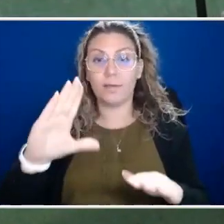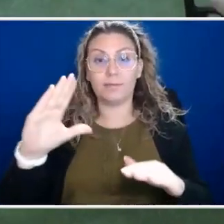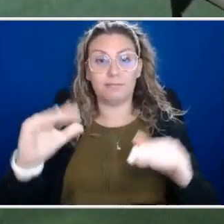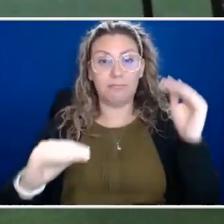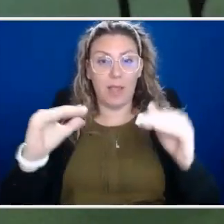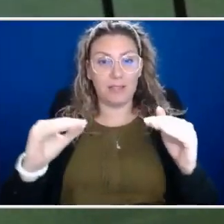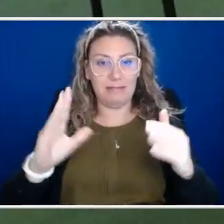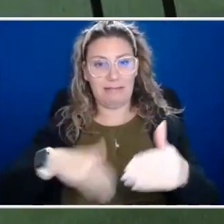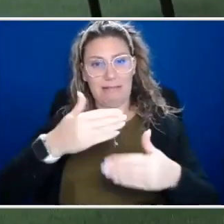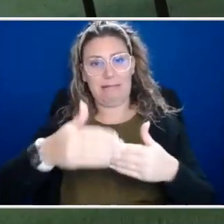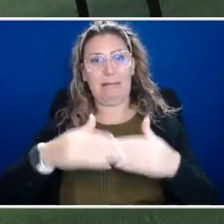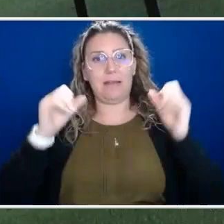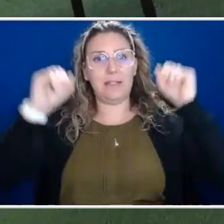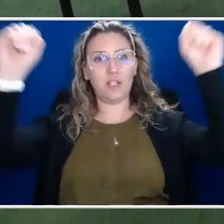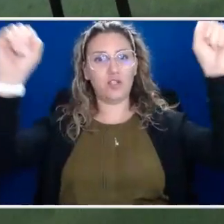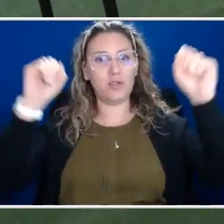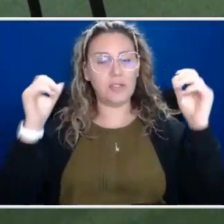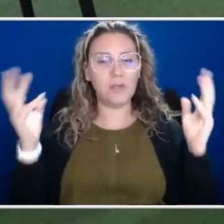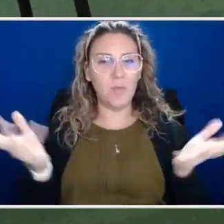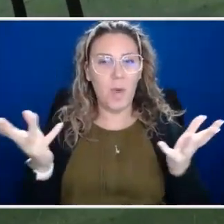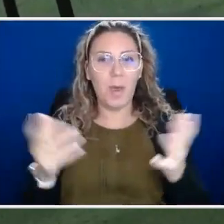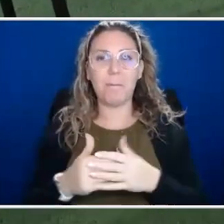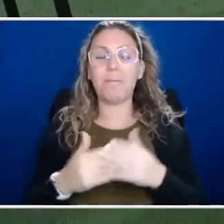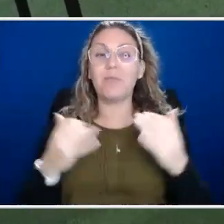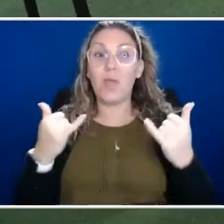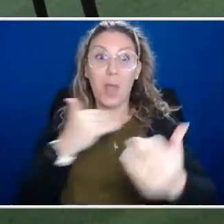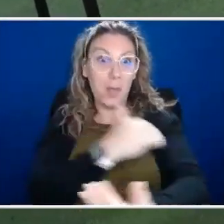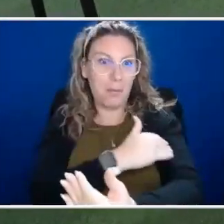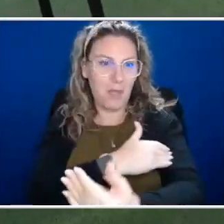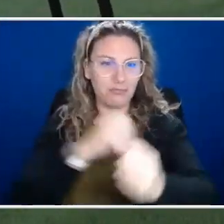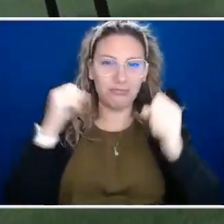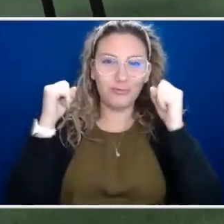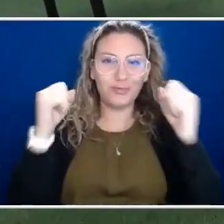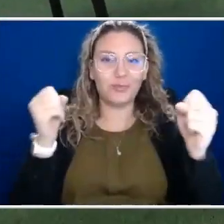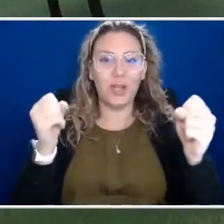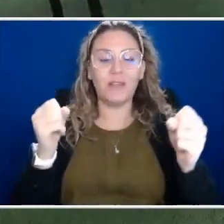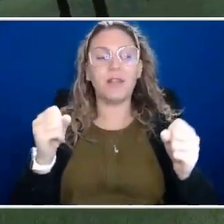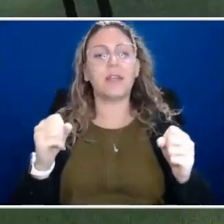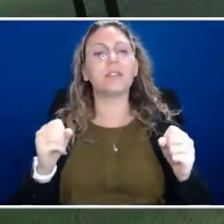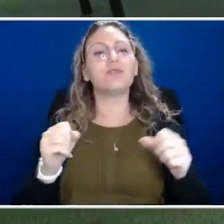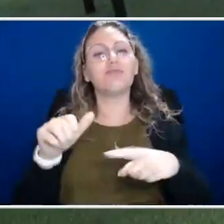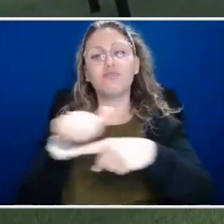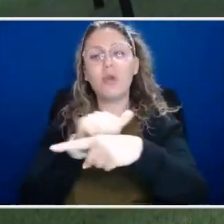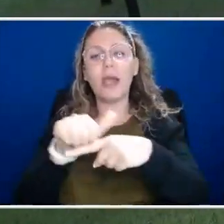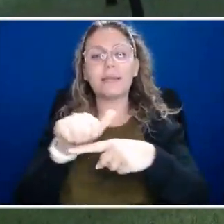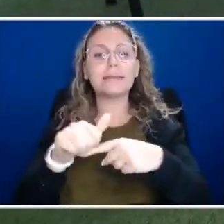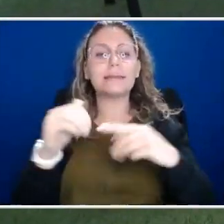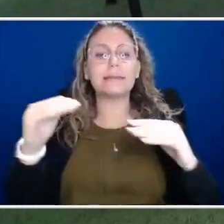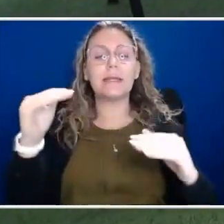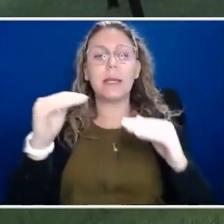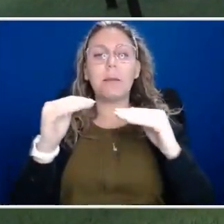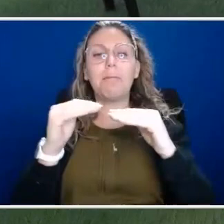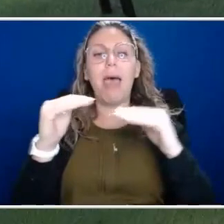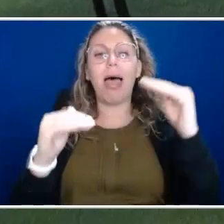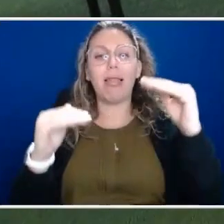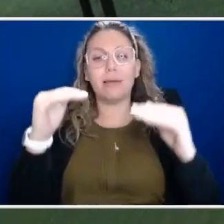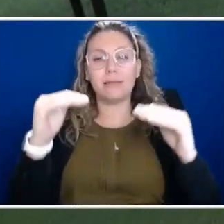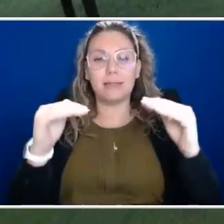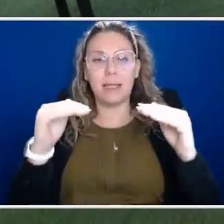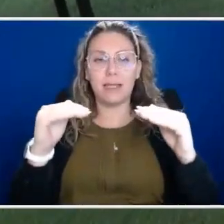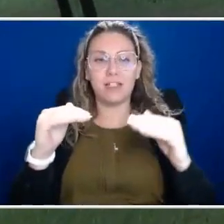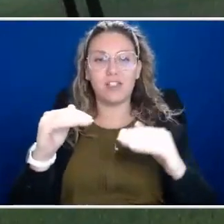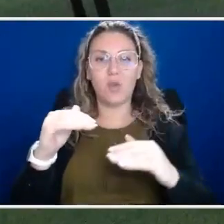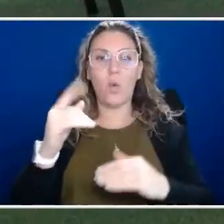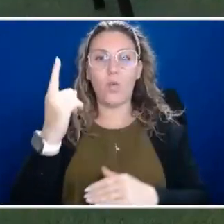next exercise, now that we got those muscles strengthened up, would just be practicing that balance. So I like to suggest a single leg balance, just standing on one